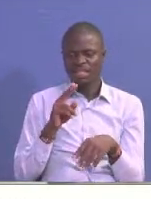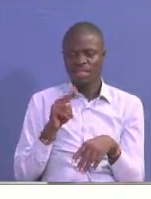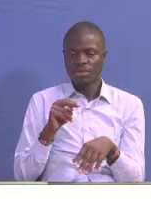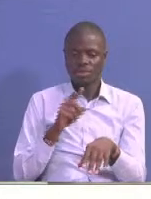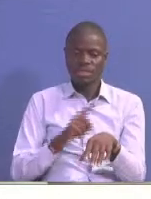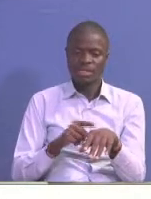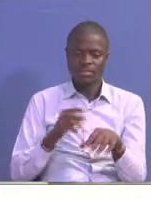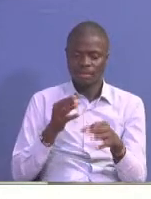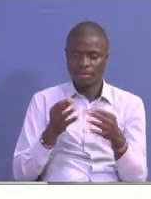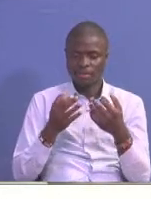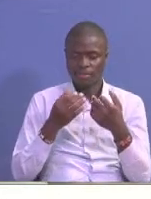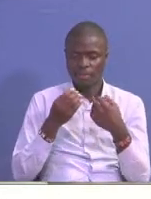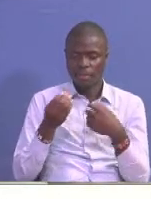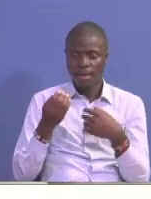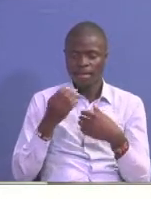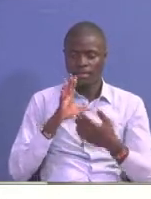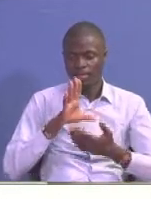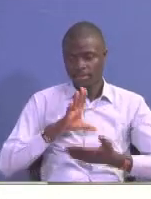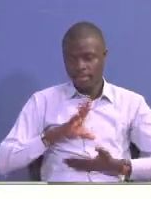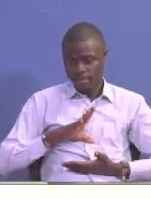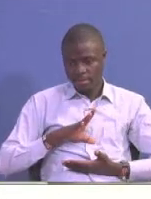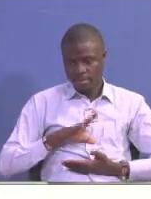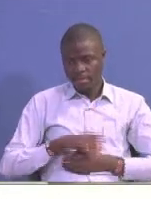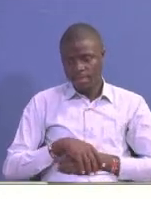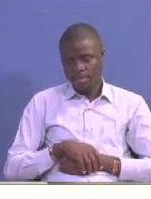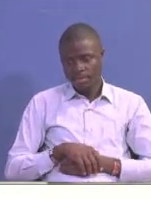be enough.